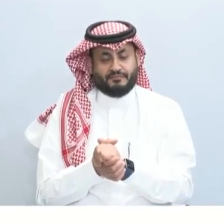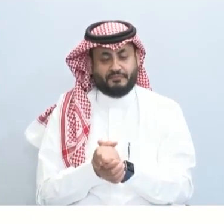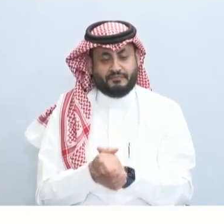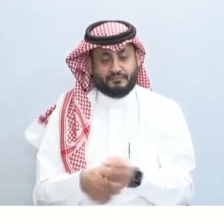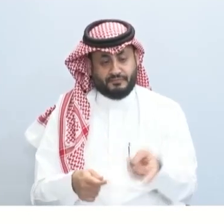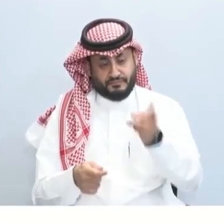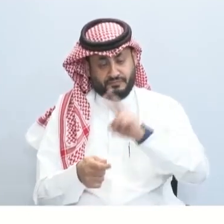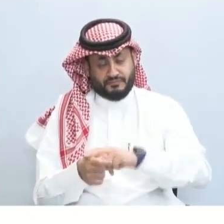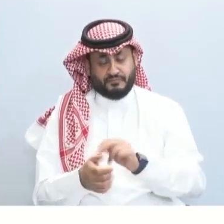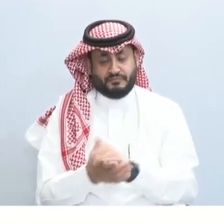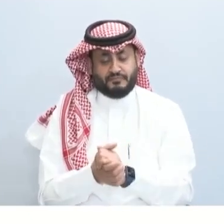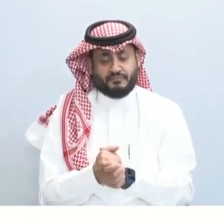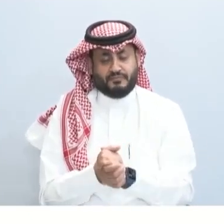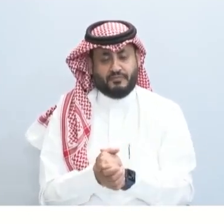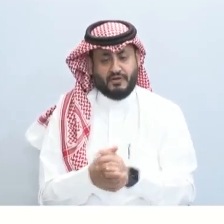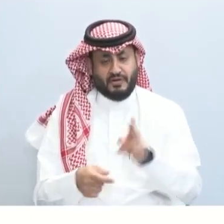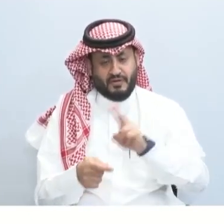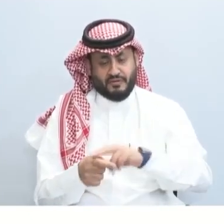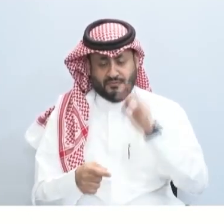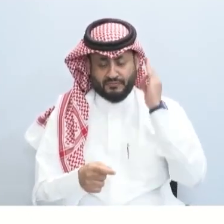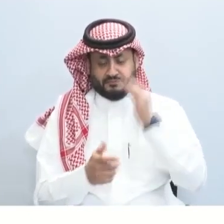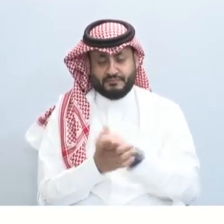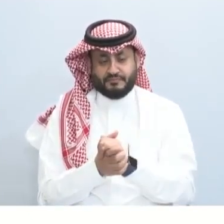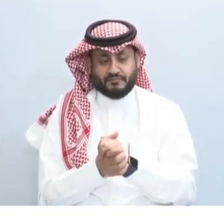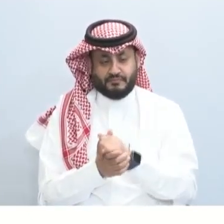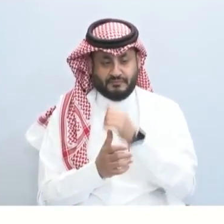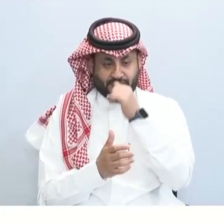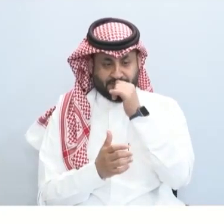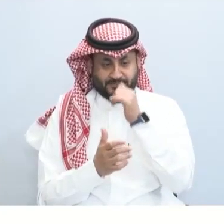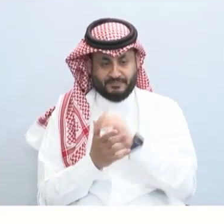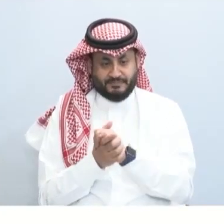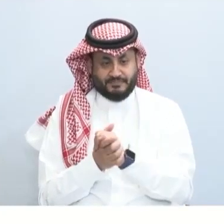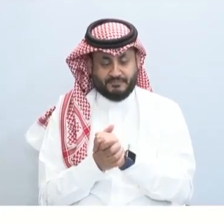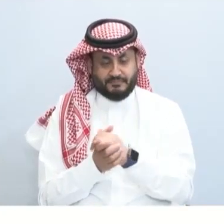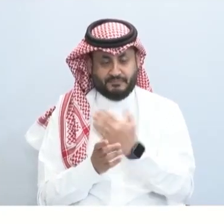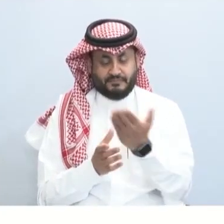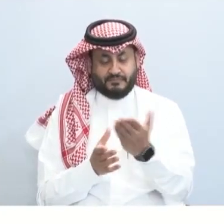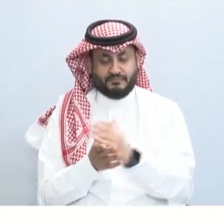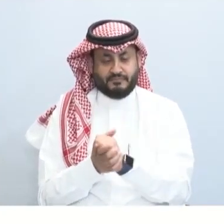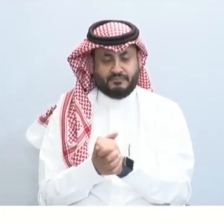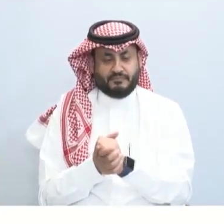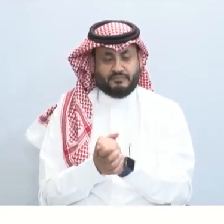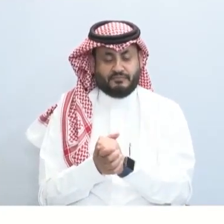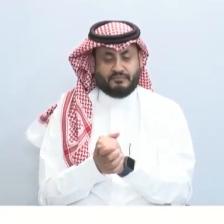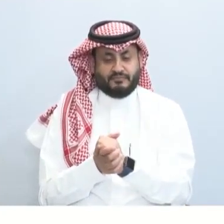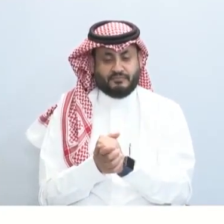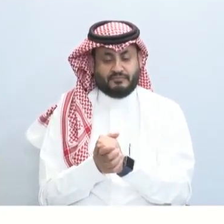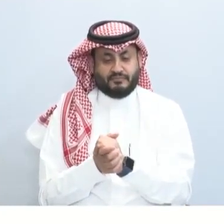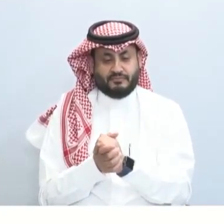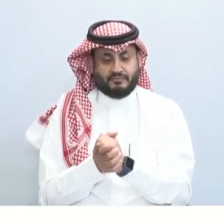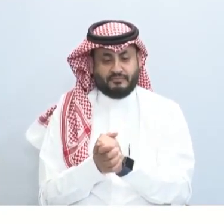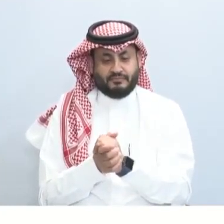now let's listen to it one more time. So let's start listening to this chant